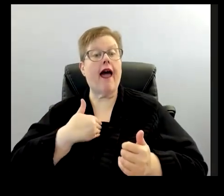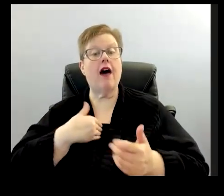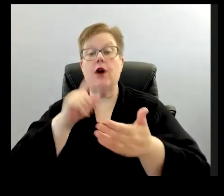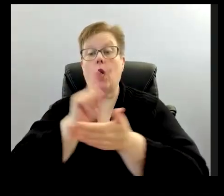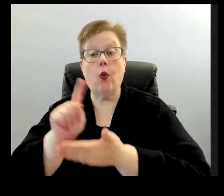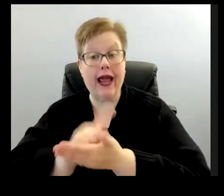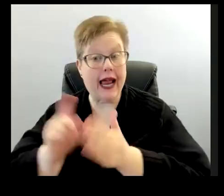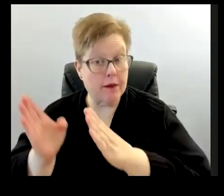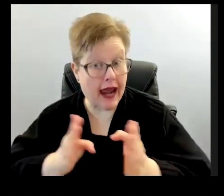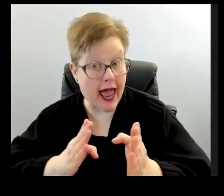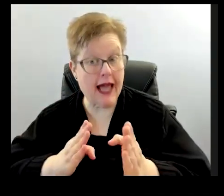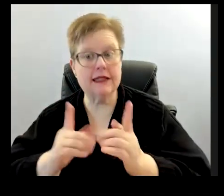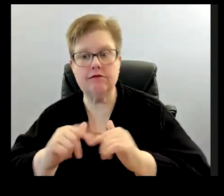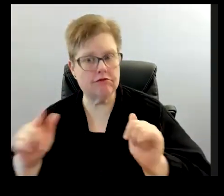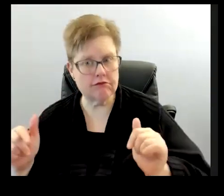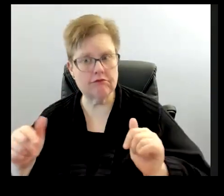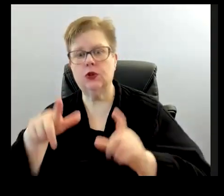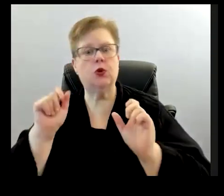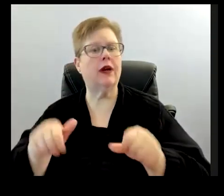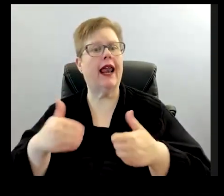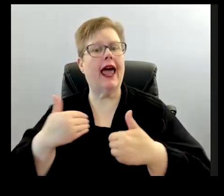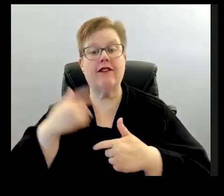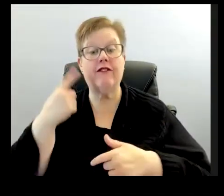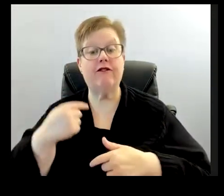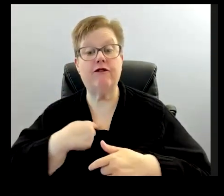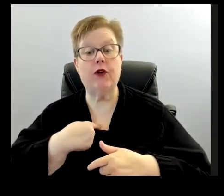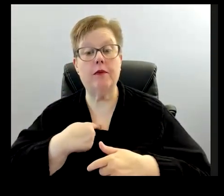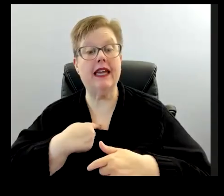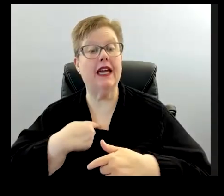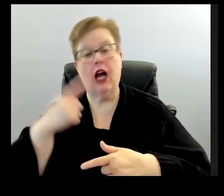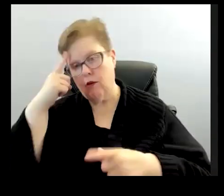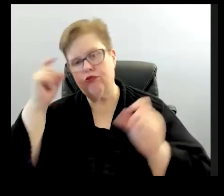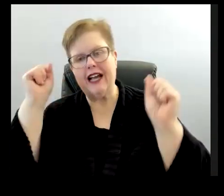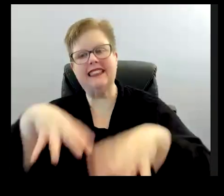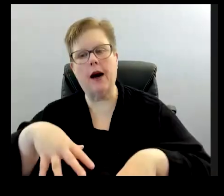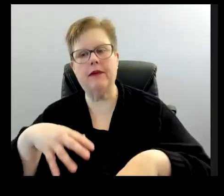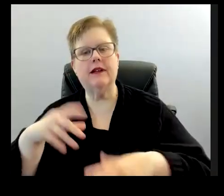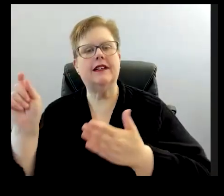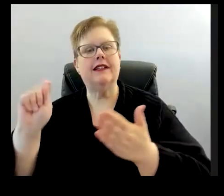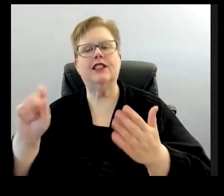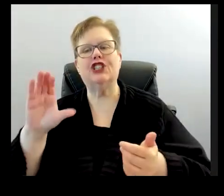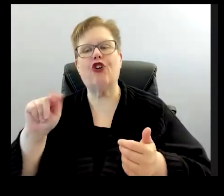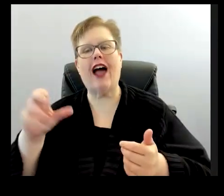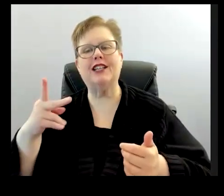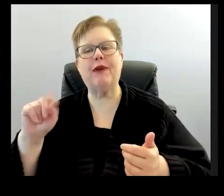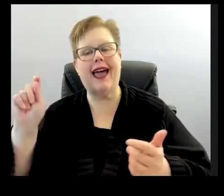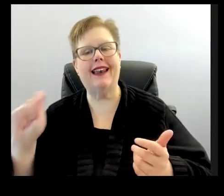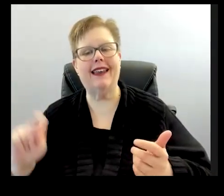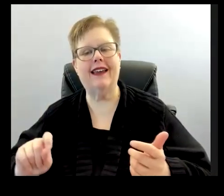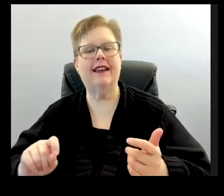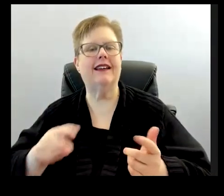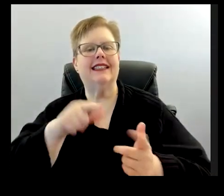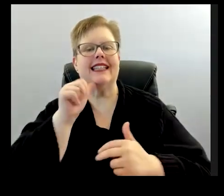weekly plans, etc. You can have, for me, I have a brain dump. I have a scratch pad. And in this area, it's not